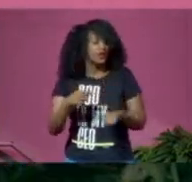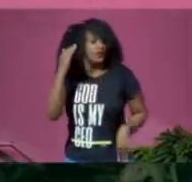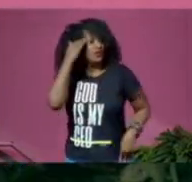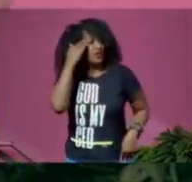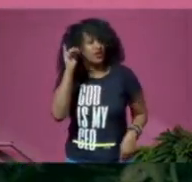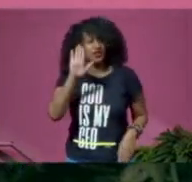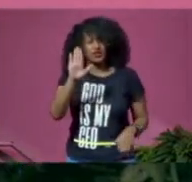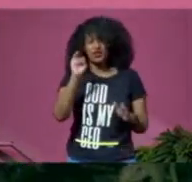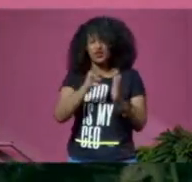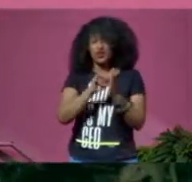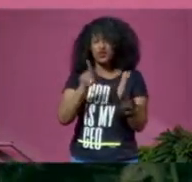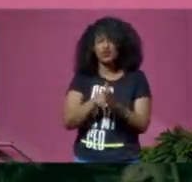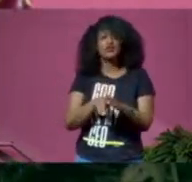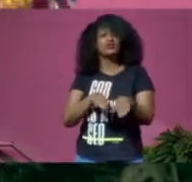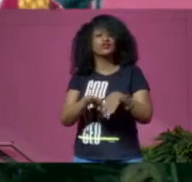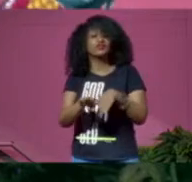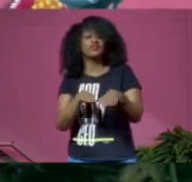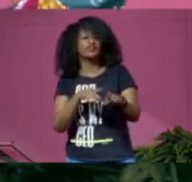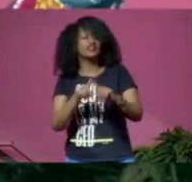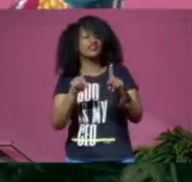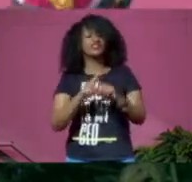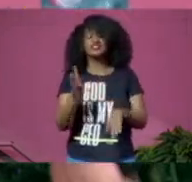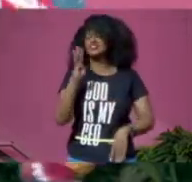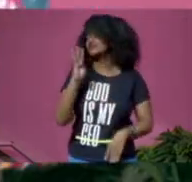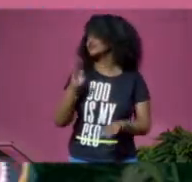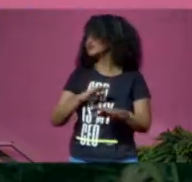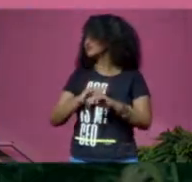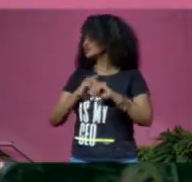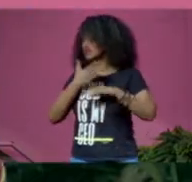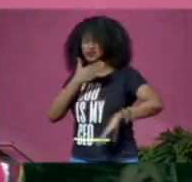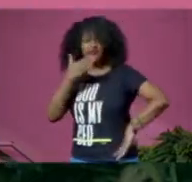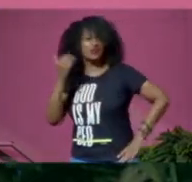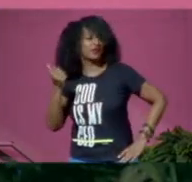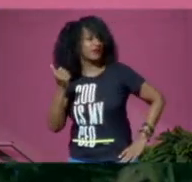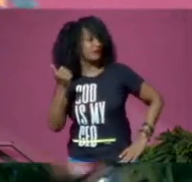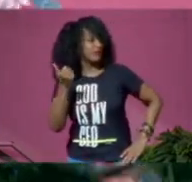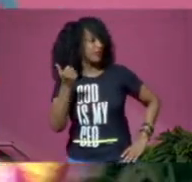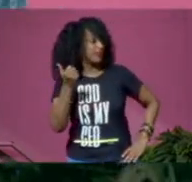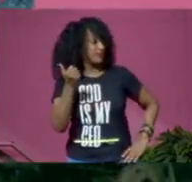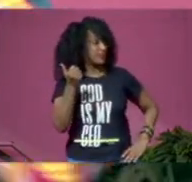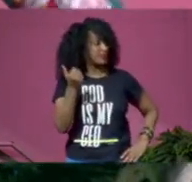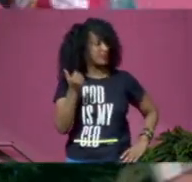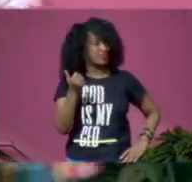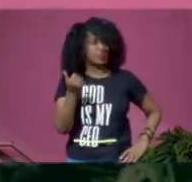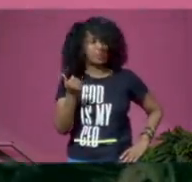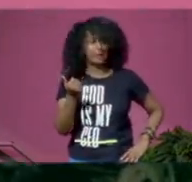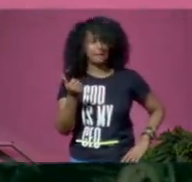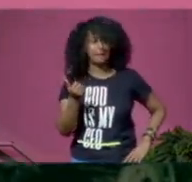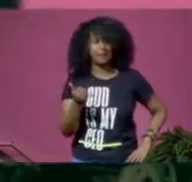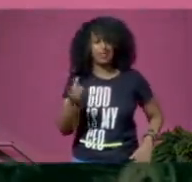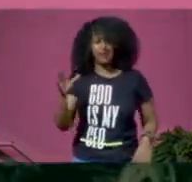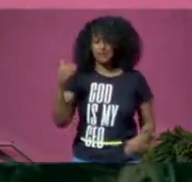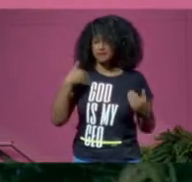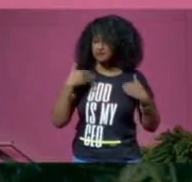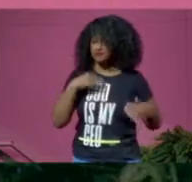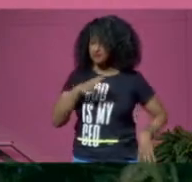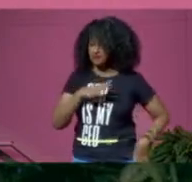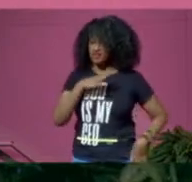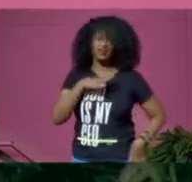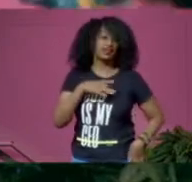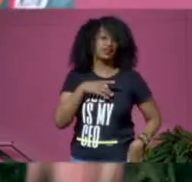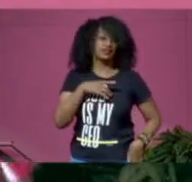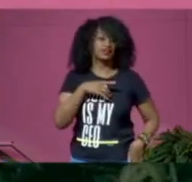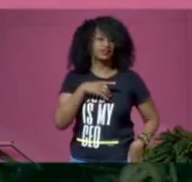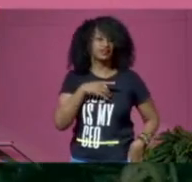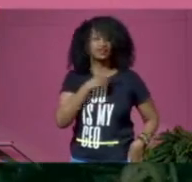paved the way, you walk different. You'll talk different. You'll carry yourself with a sense of dignity and pride, because you know that